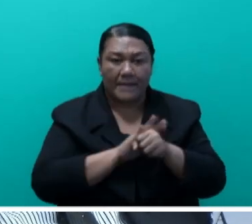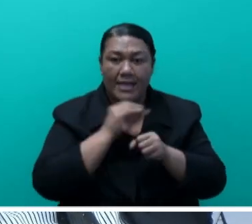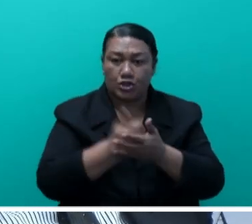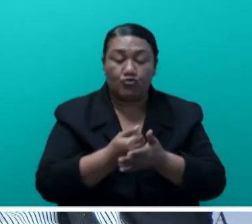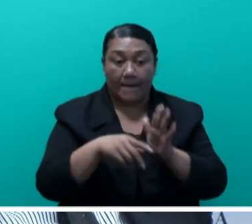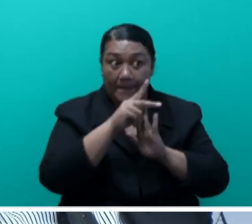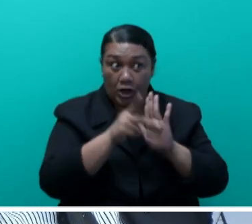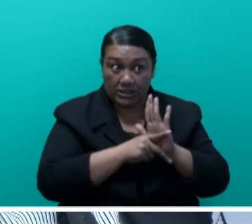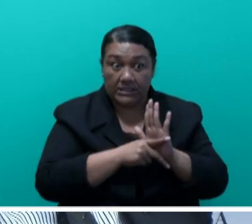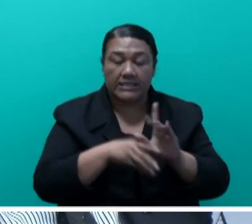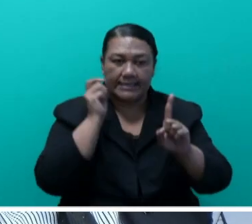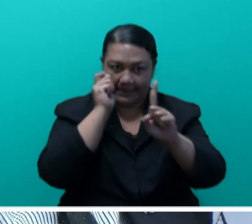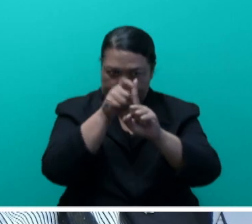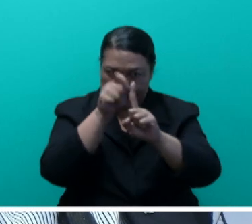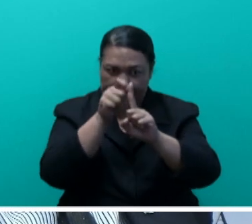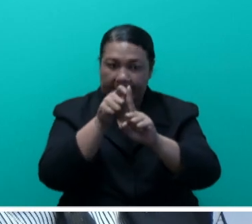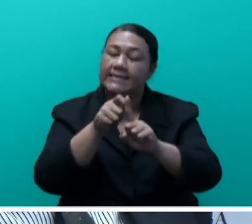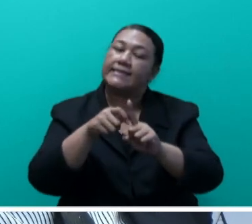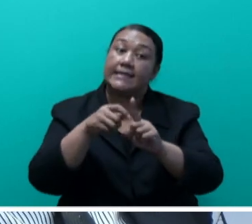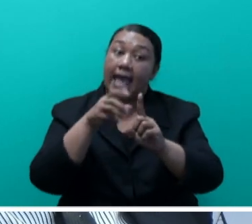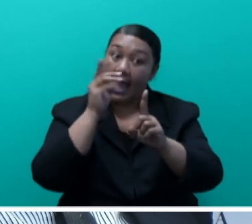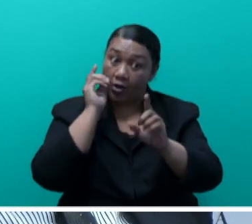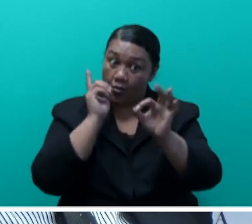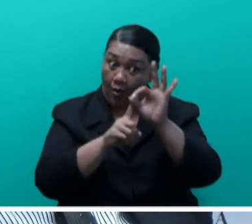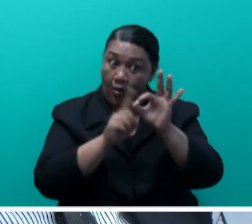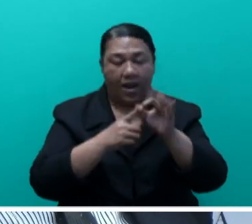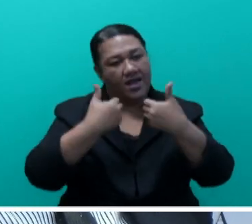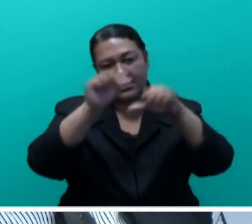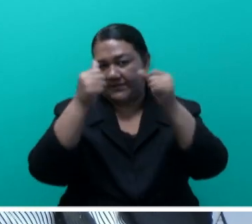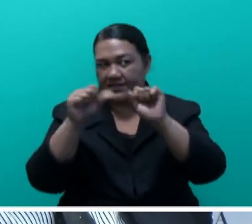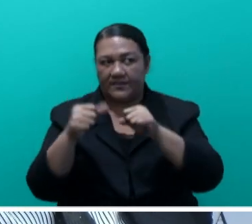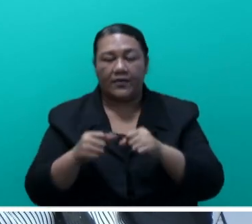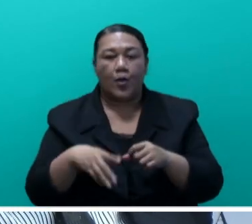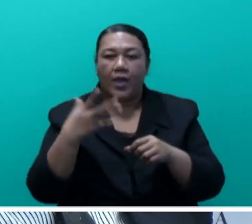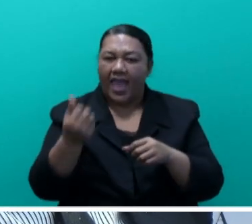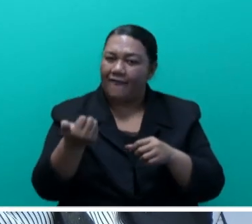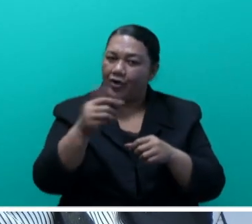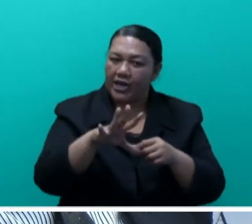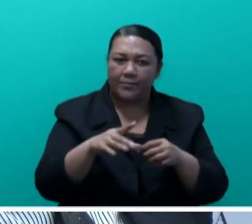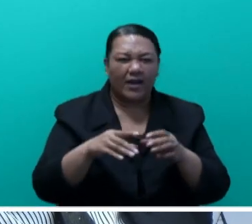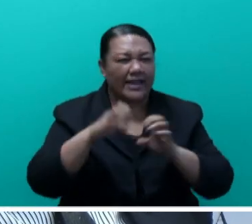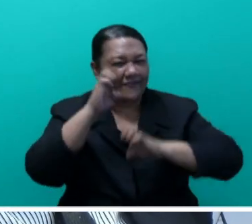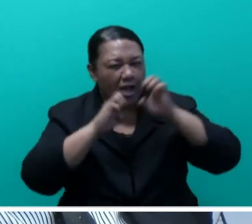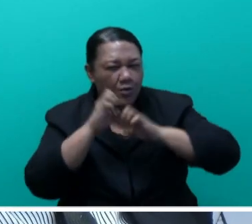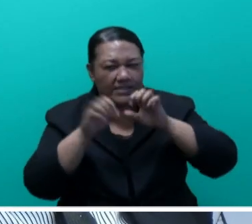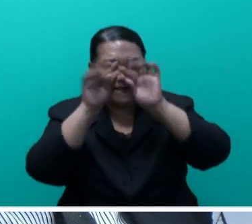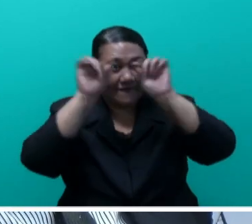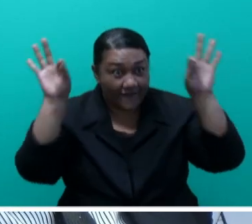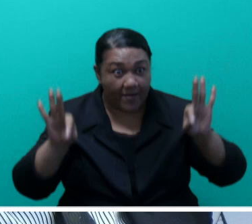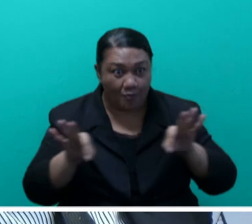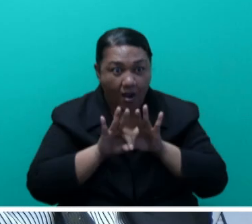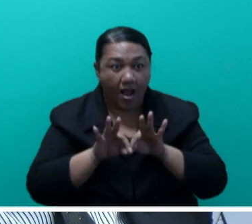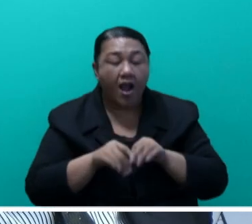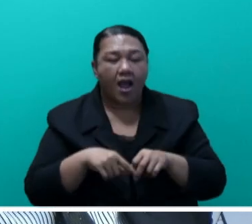goals, Mr. Speaker, sir, we have put in place a comprehensive monitoring and evaluation framework. Performance